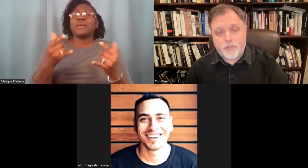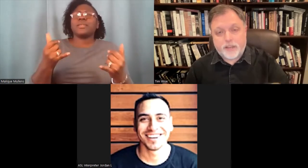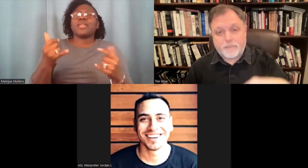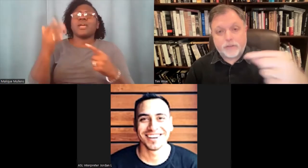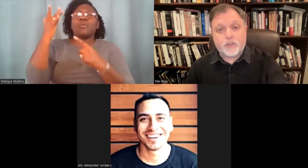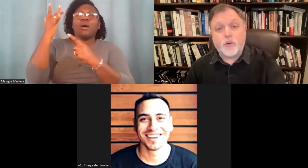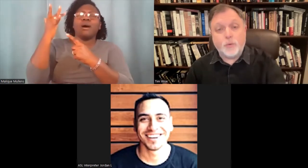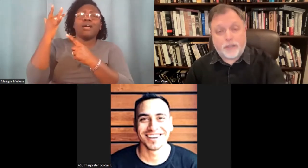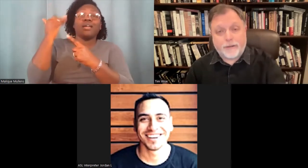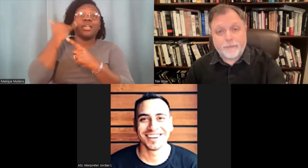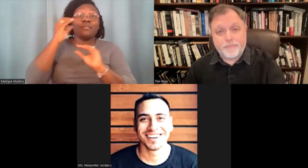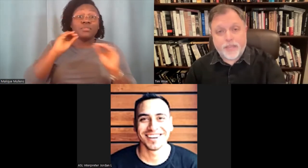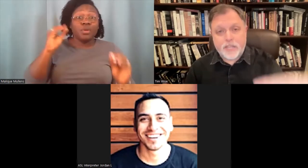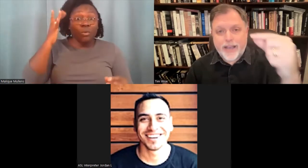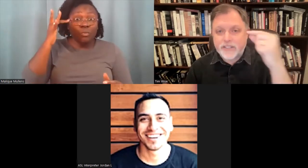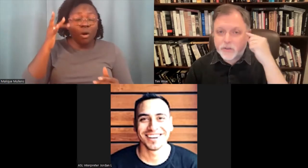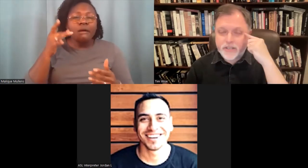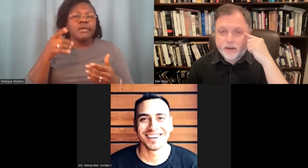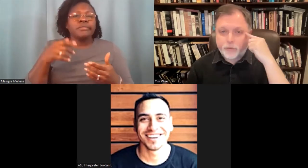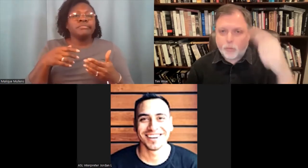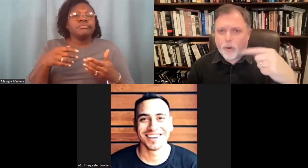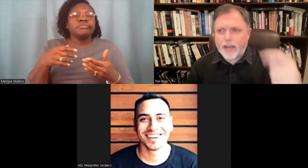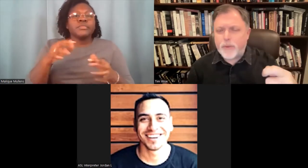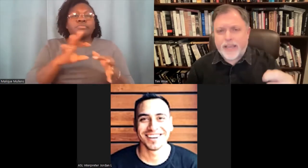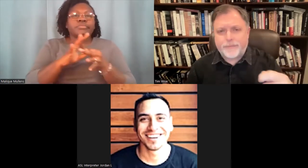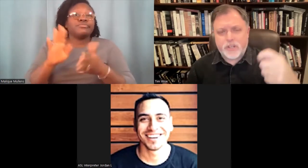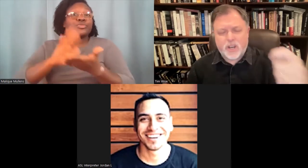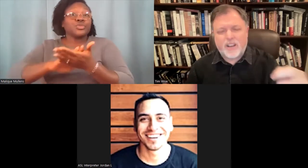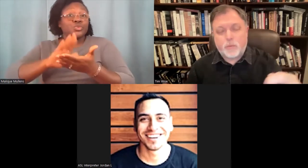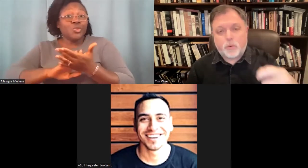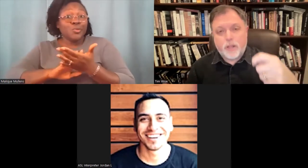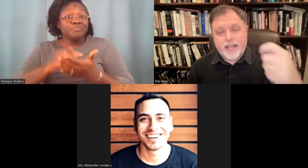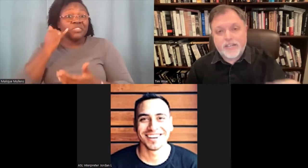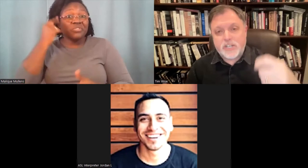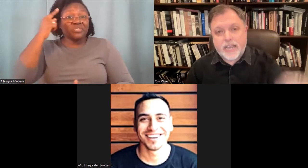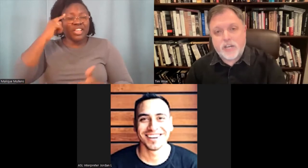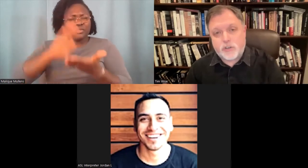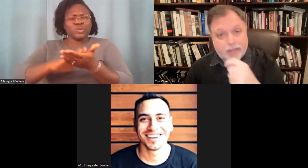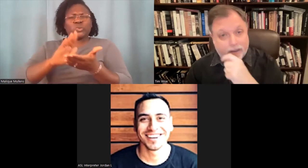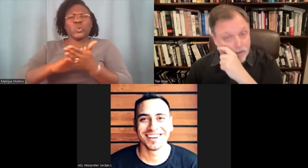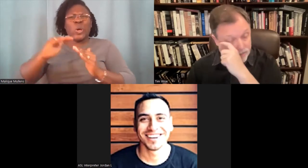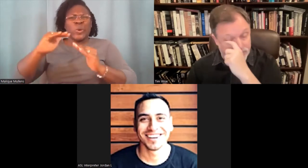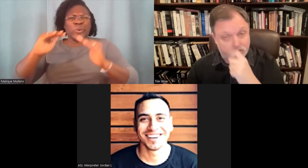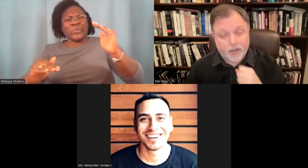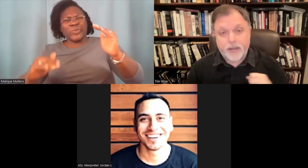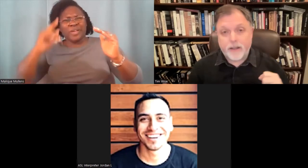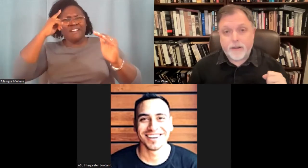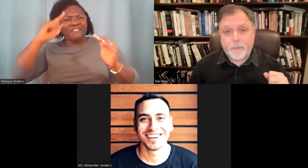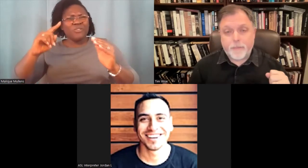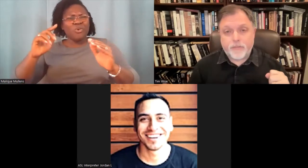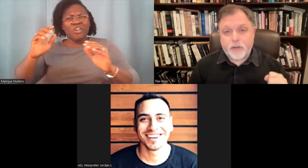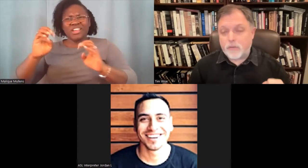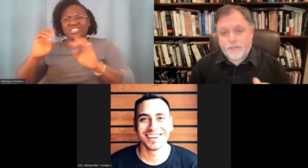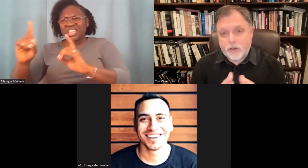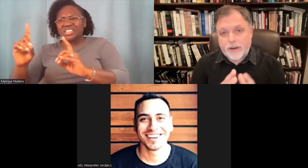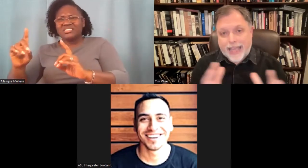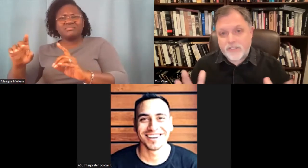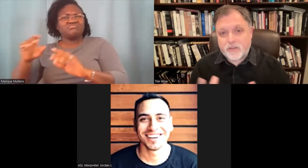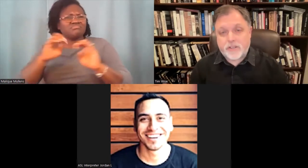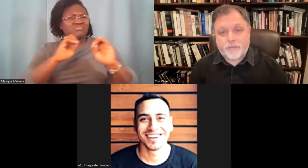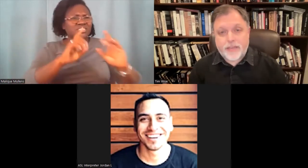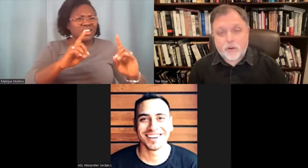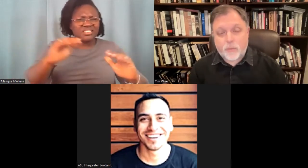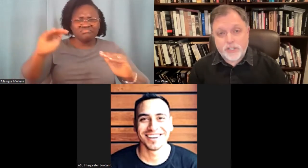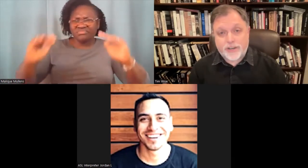So if we think about schooling and you ask yourself, well, why do we have such unequal educational outcomes, right? If you don't